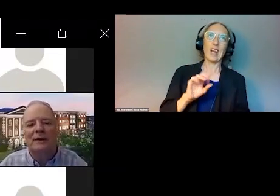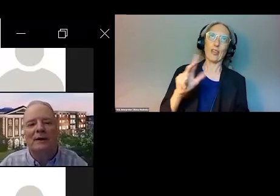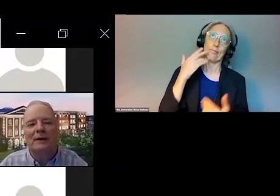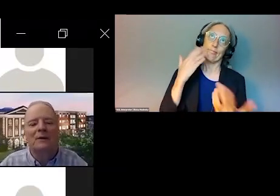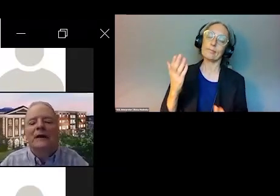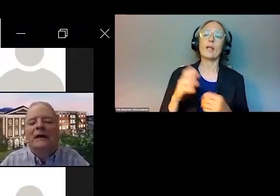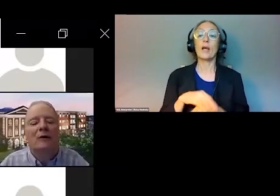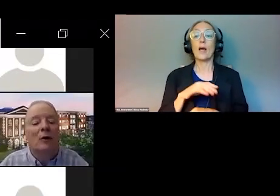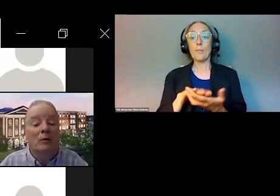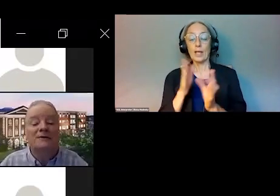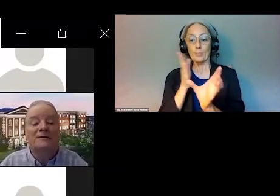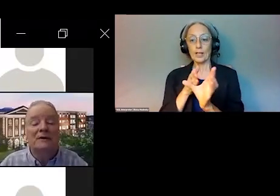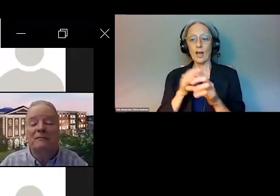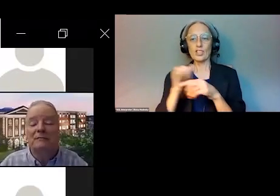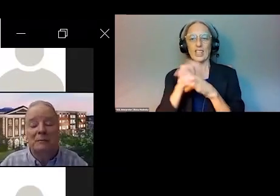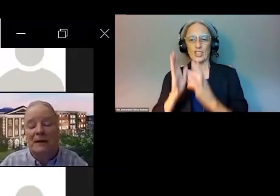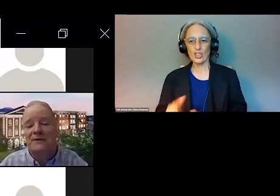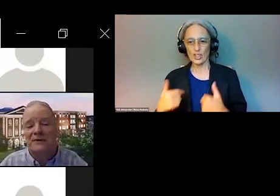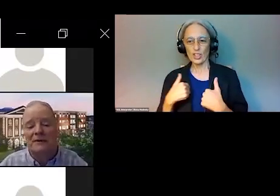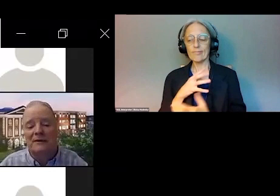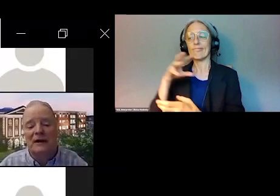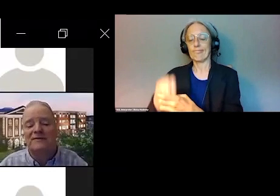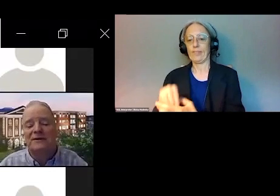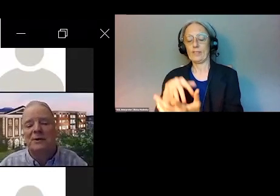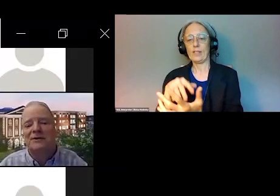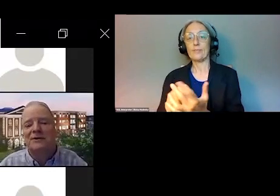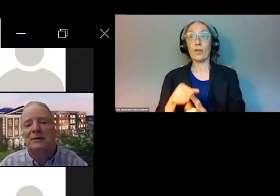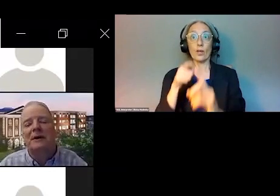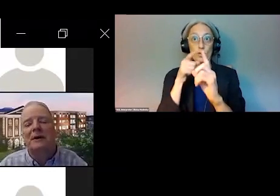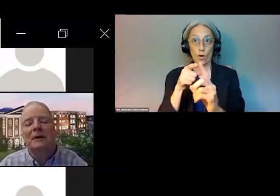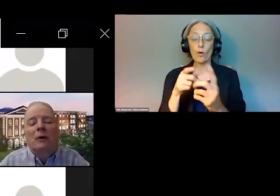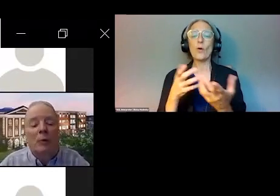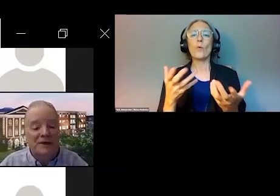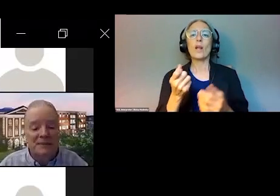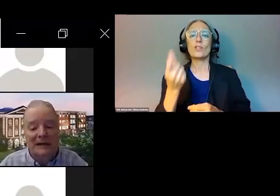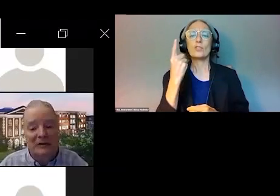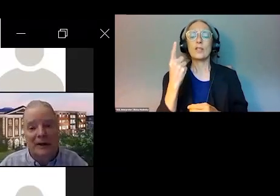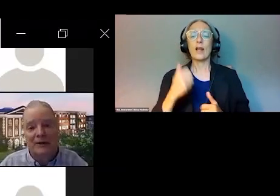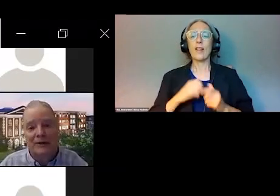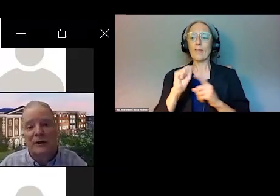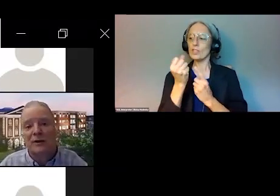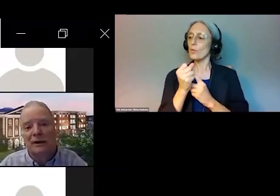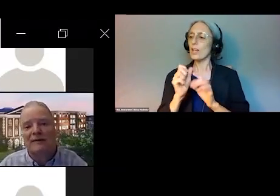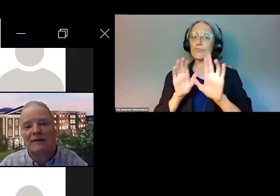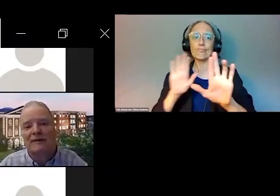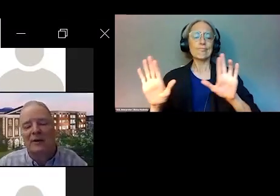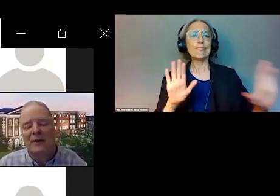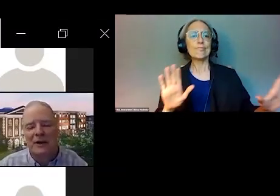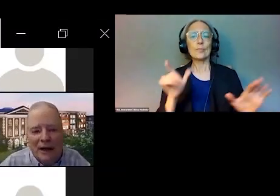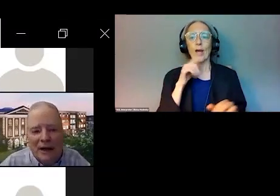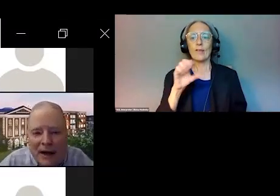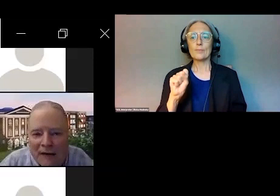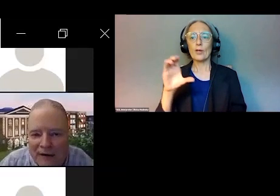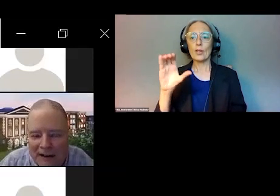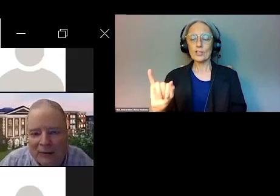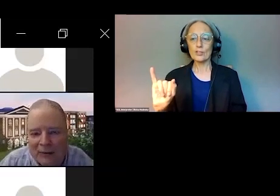very straightforward. The goal was to better understand the life situation of people with spinal cord injury who were living